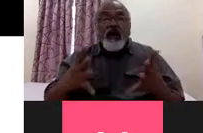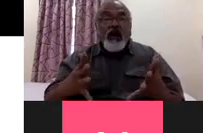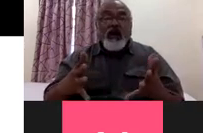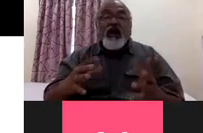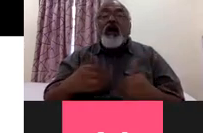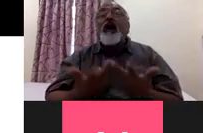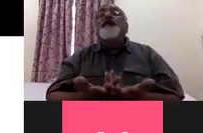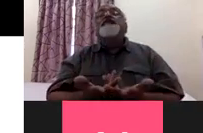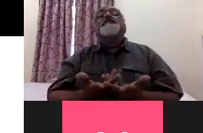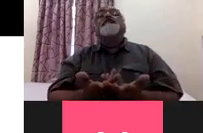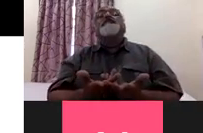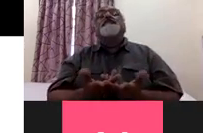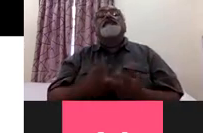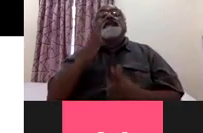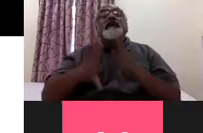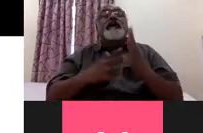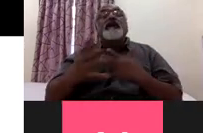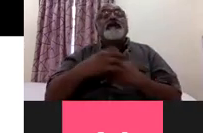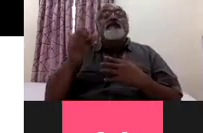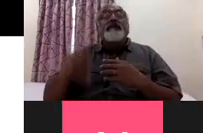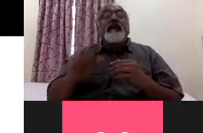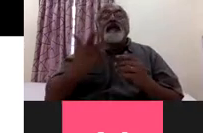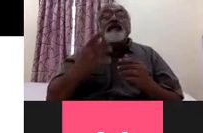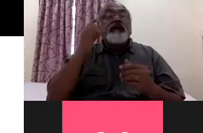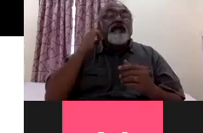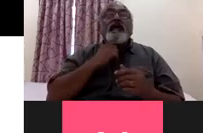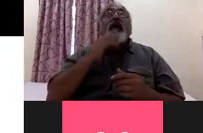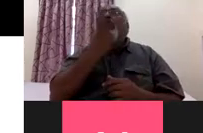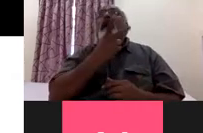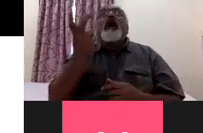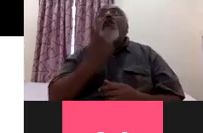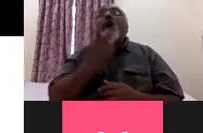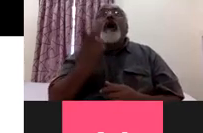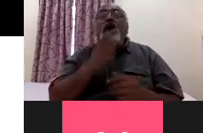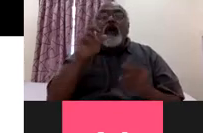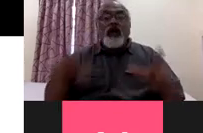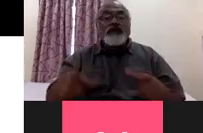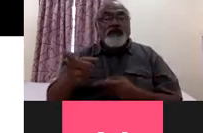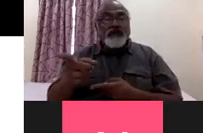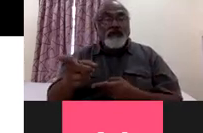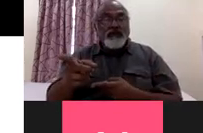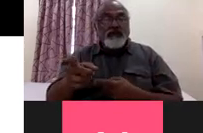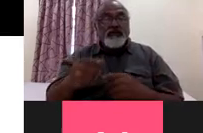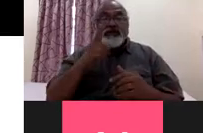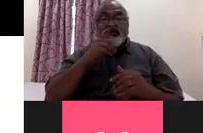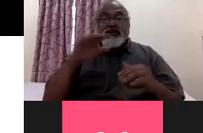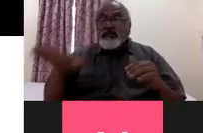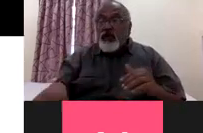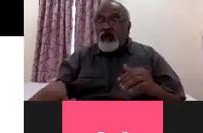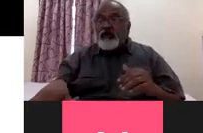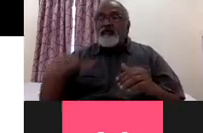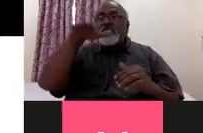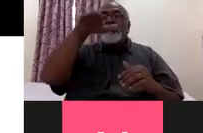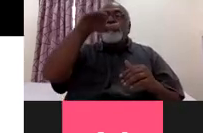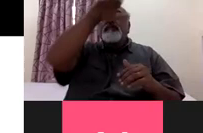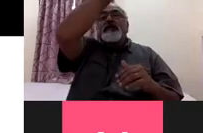that deaf person is left out of this meeting. So same. So here the person, the picture, short person in short structure is left out of the